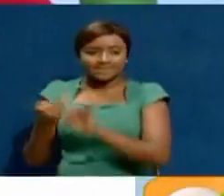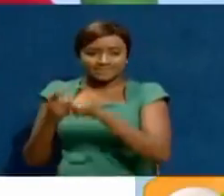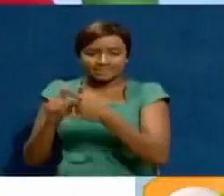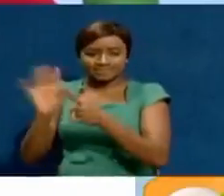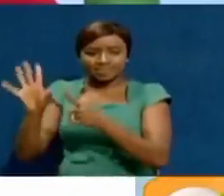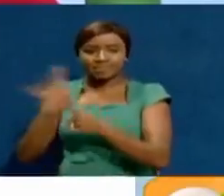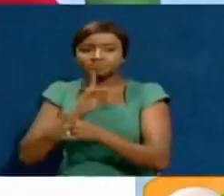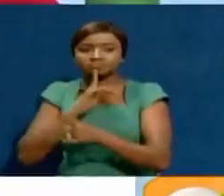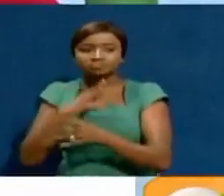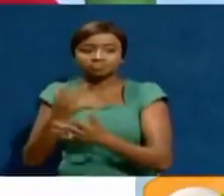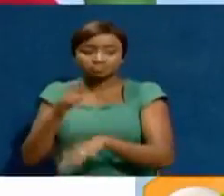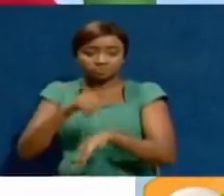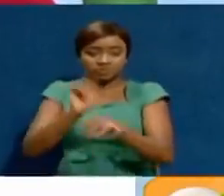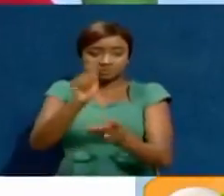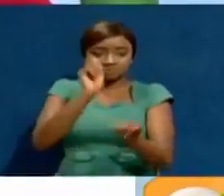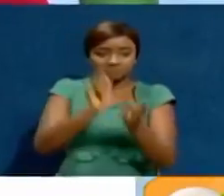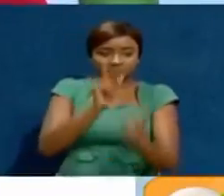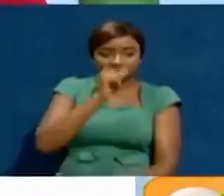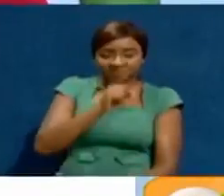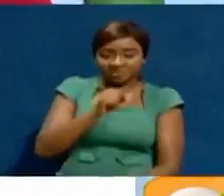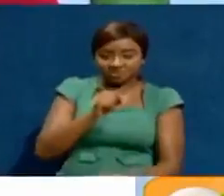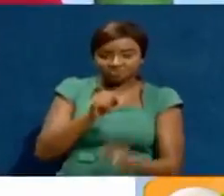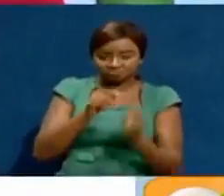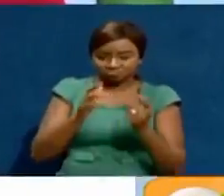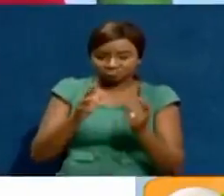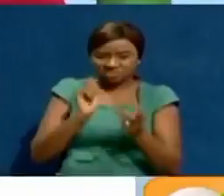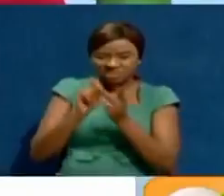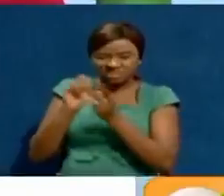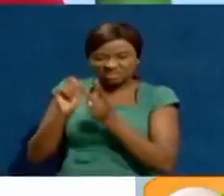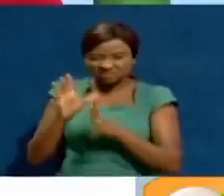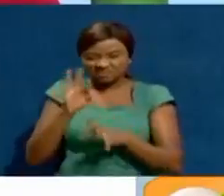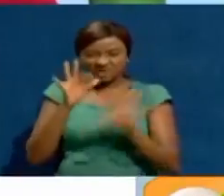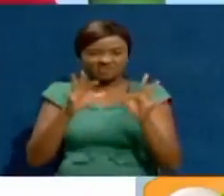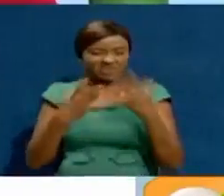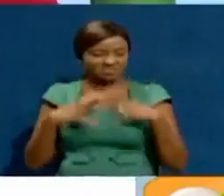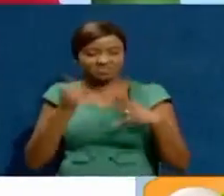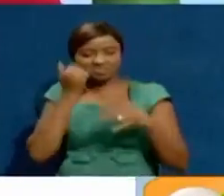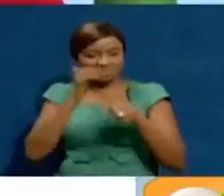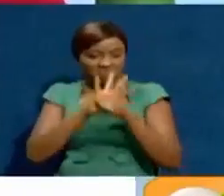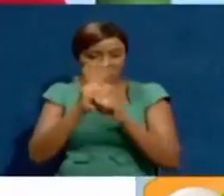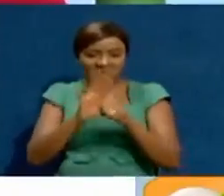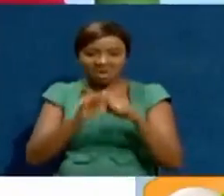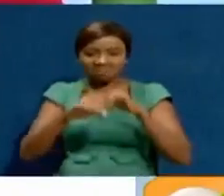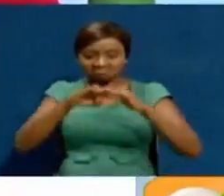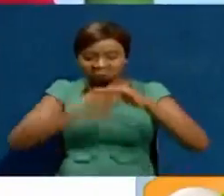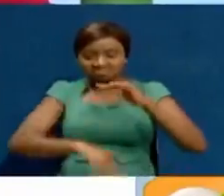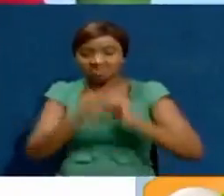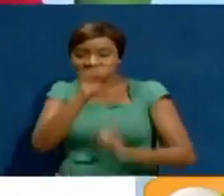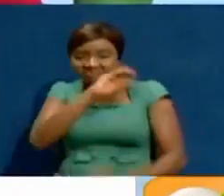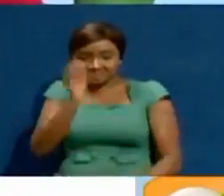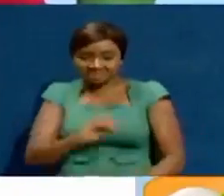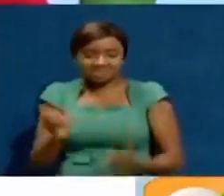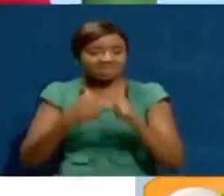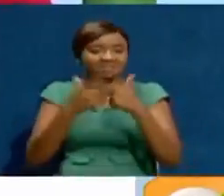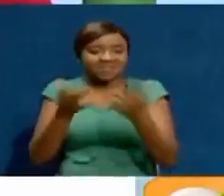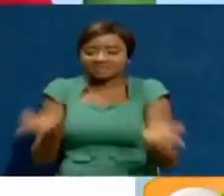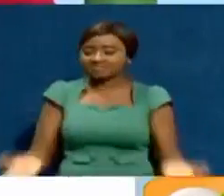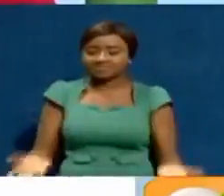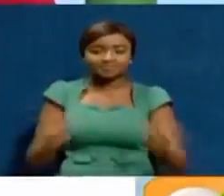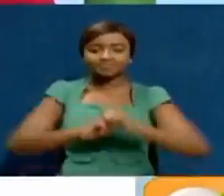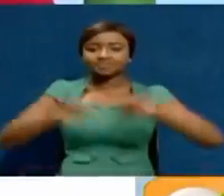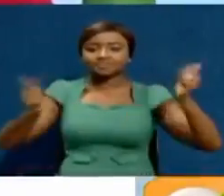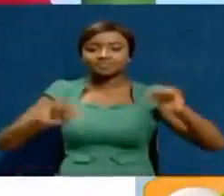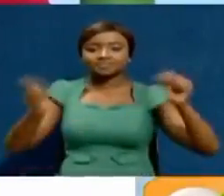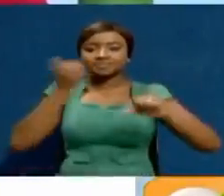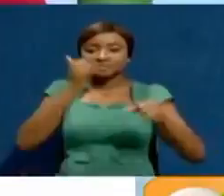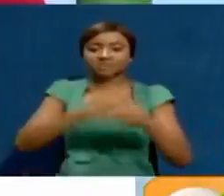standards, when you have tested below 5% for the kind of period that we have, normally you'd consider